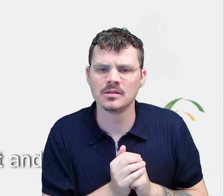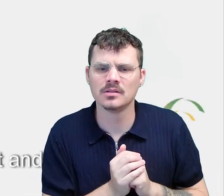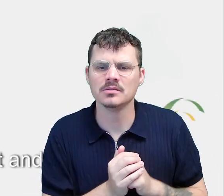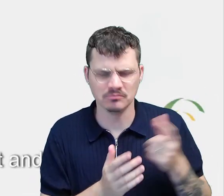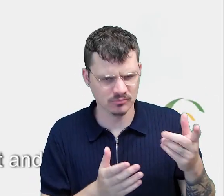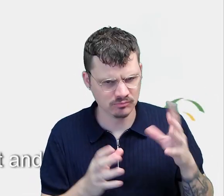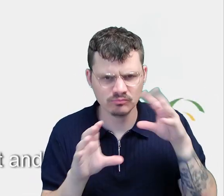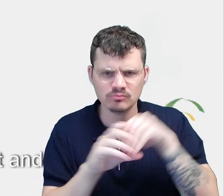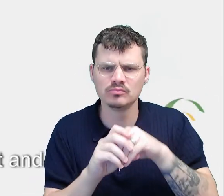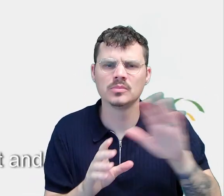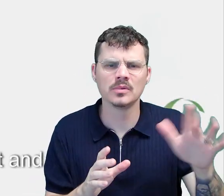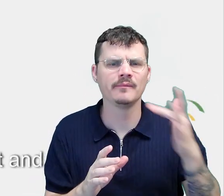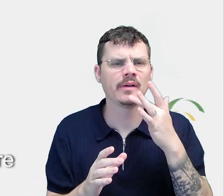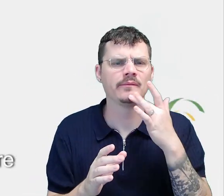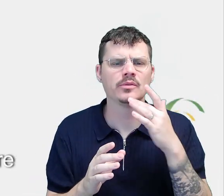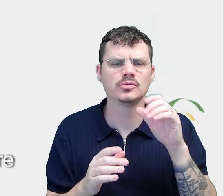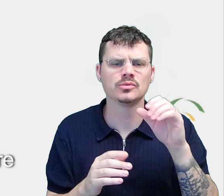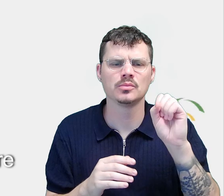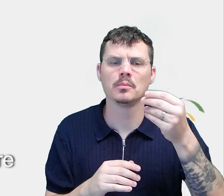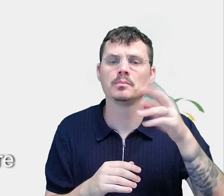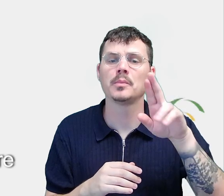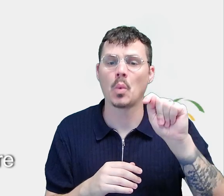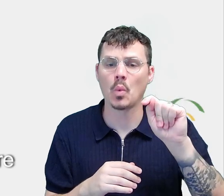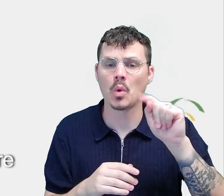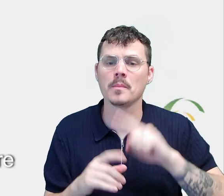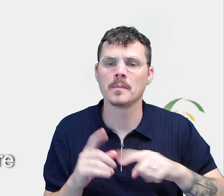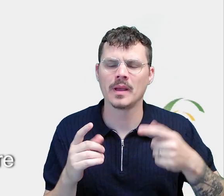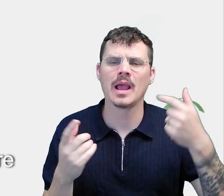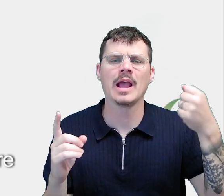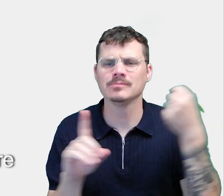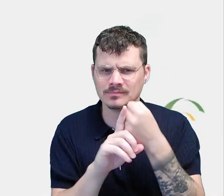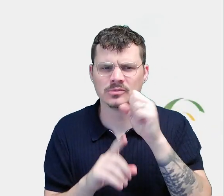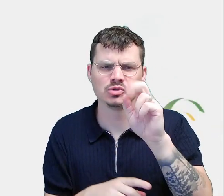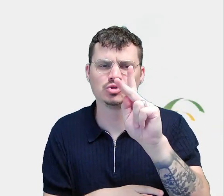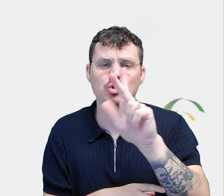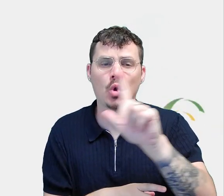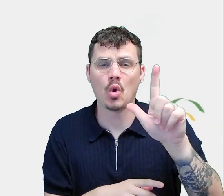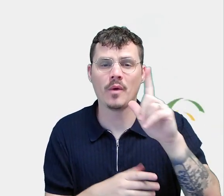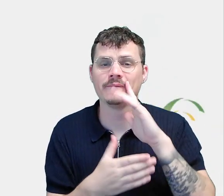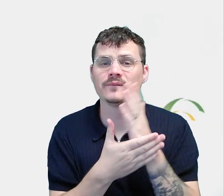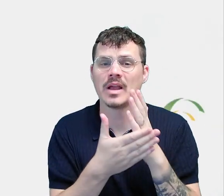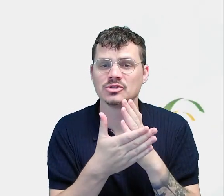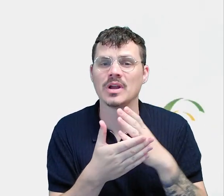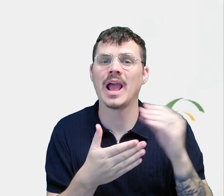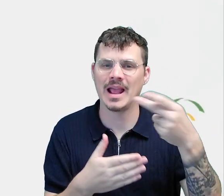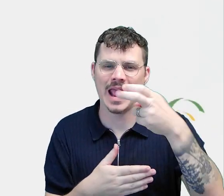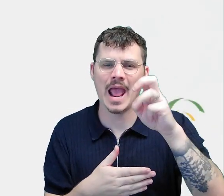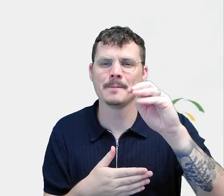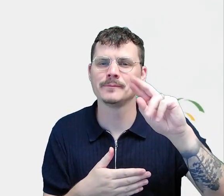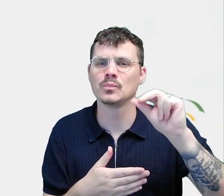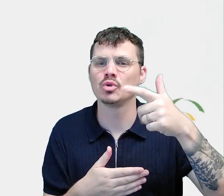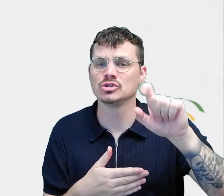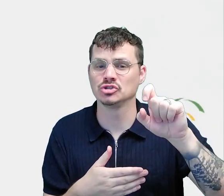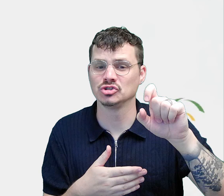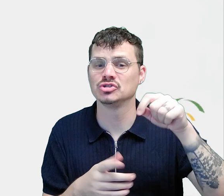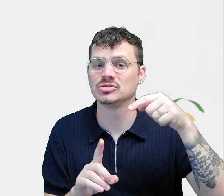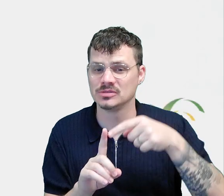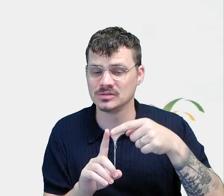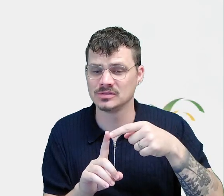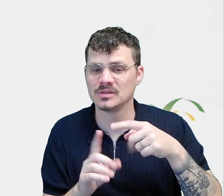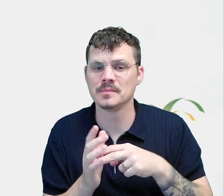in his preferred sport and sustained a depressed skull fracture with hemorrhage, which